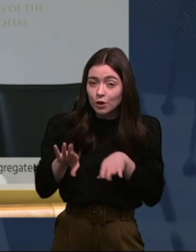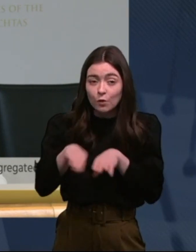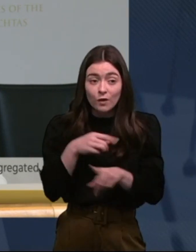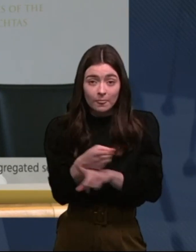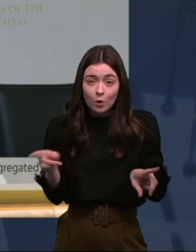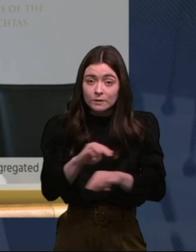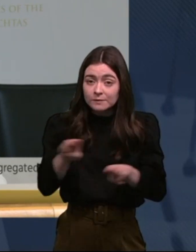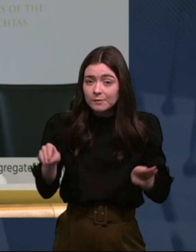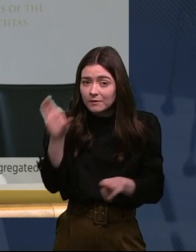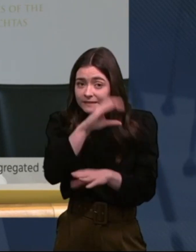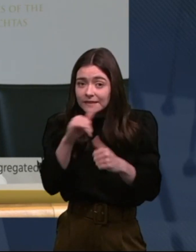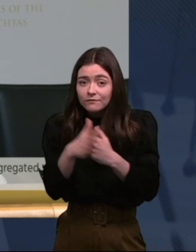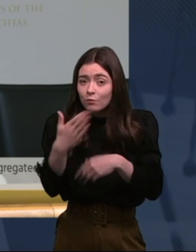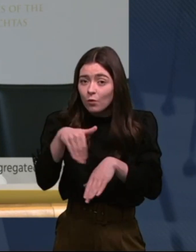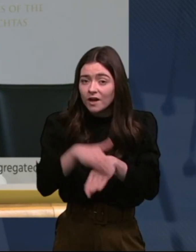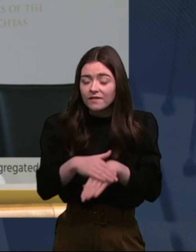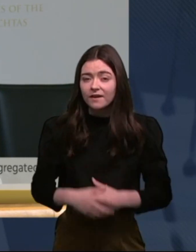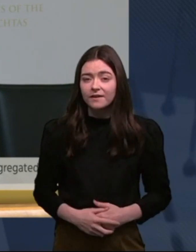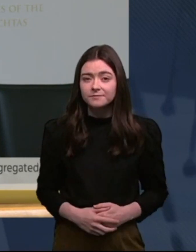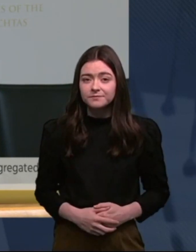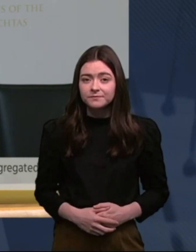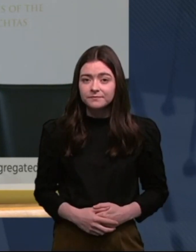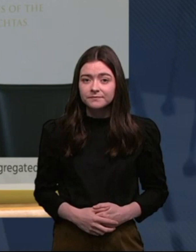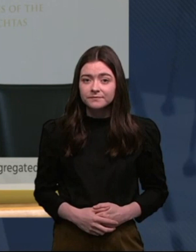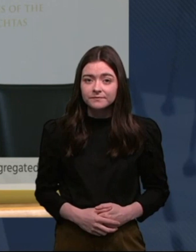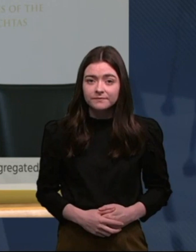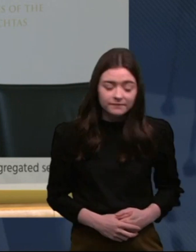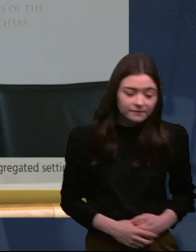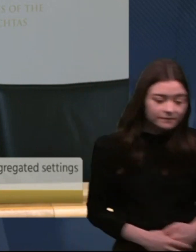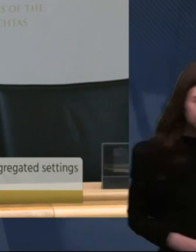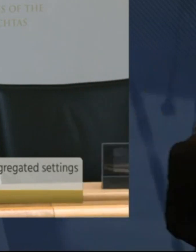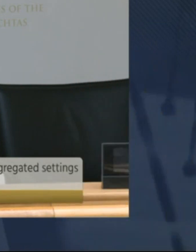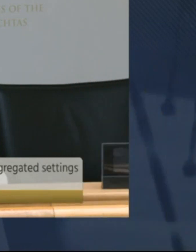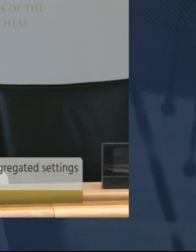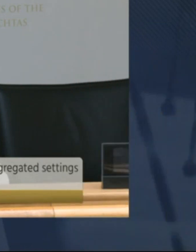those people. So that is a huge concern. Thank you.